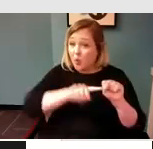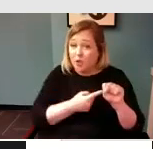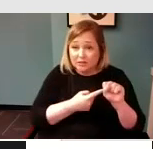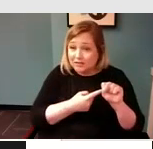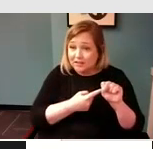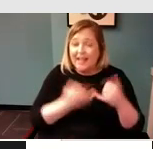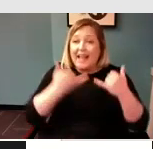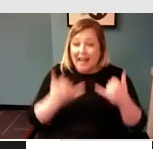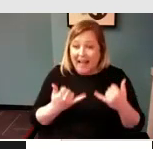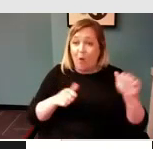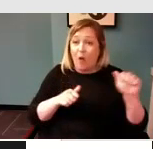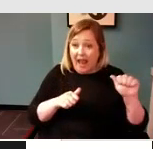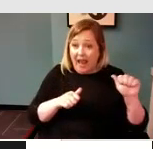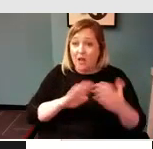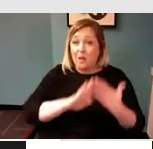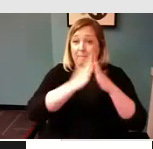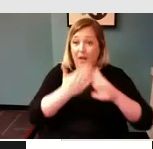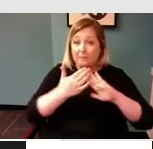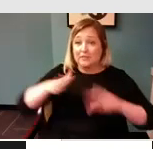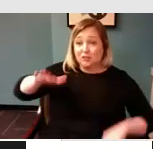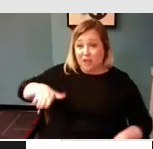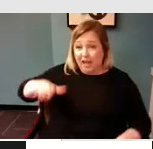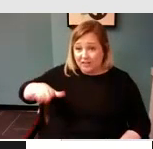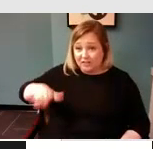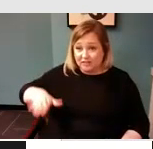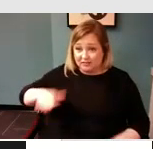instead, right? Not at the front.